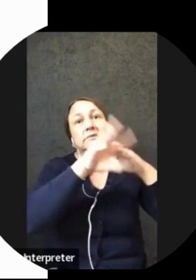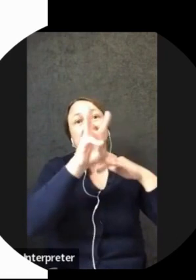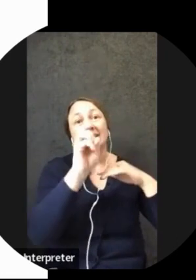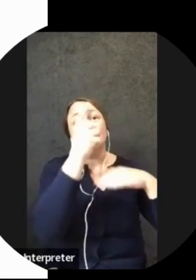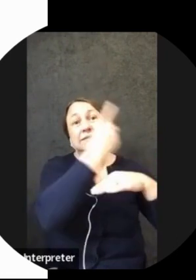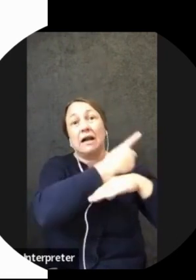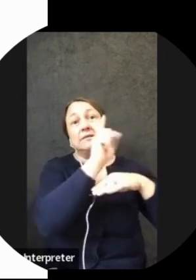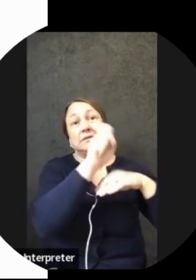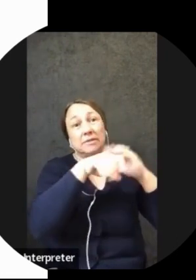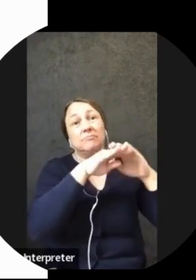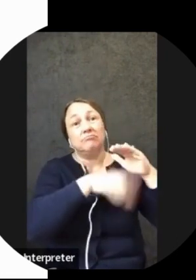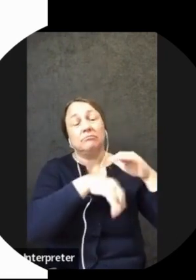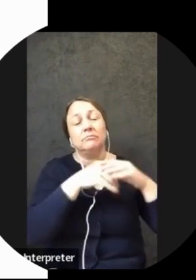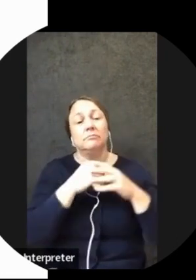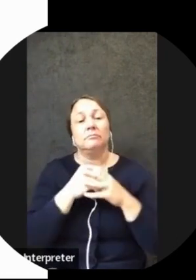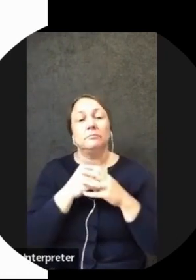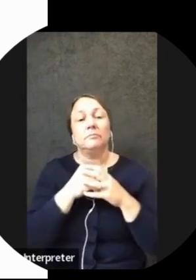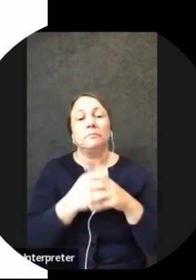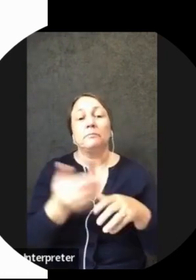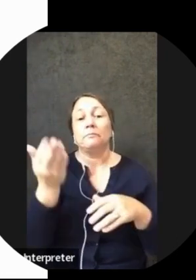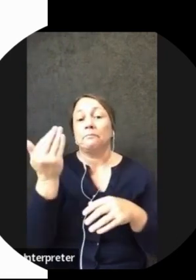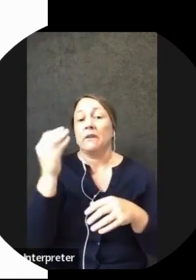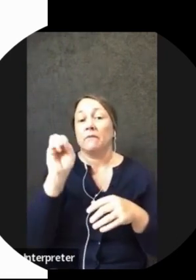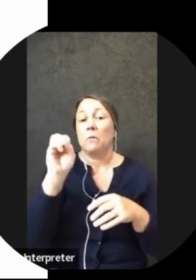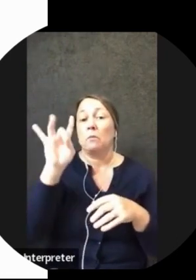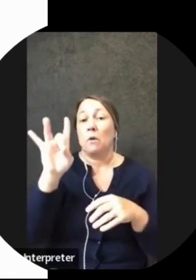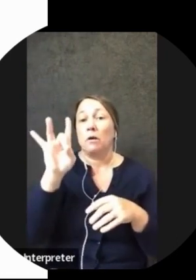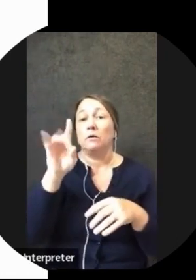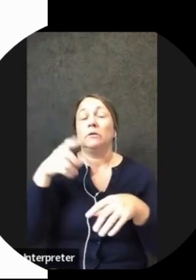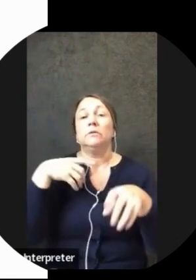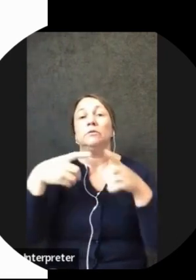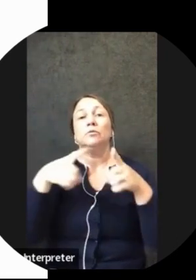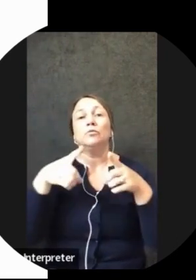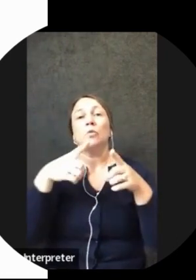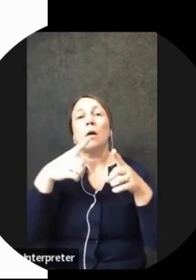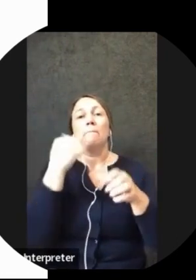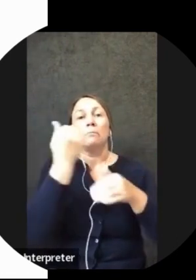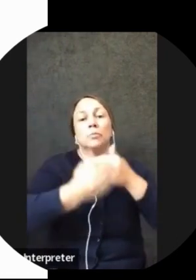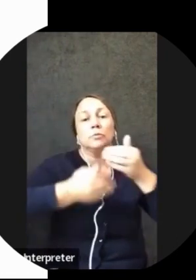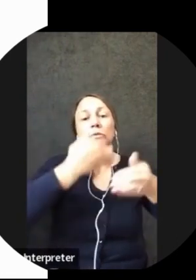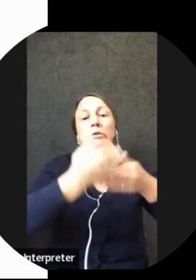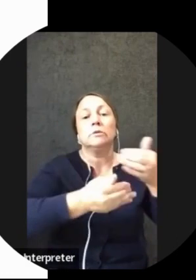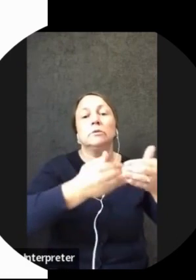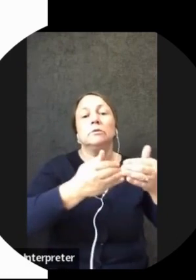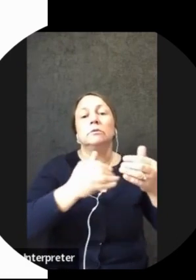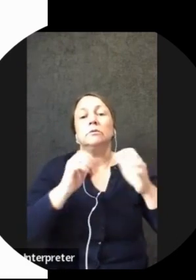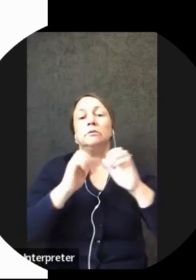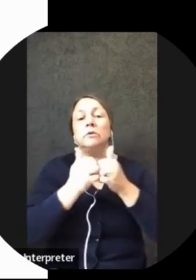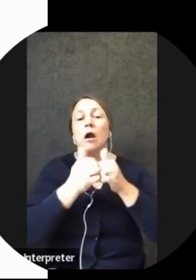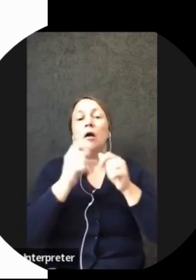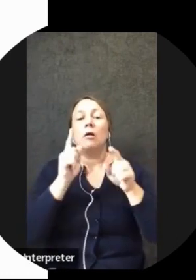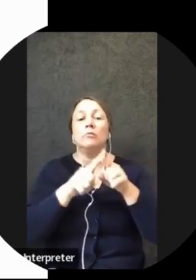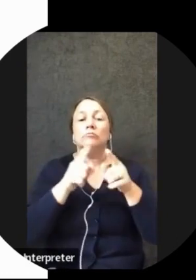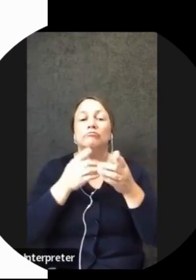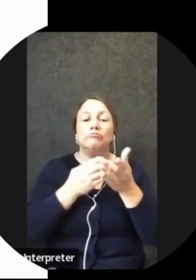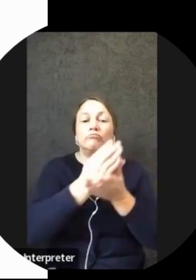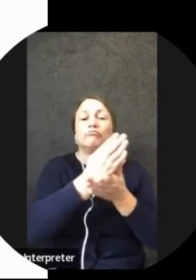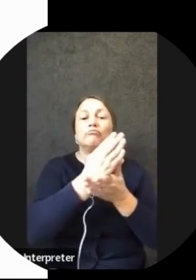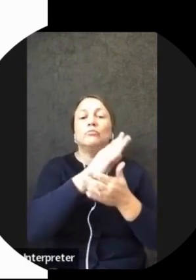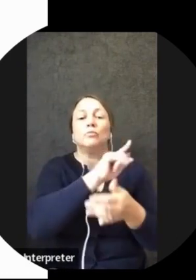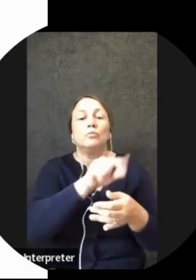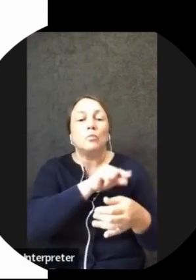Bulletin 1508 describes the procedures for completing the evaluation and the qualifications for